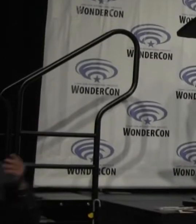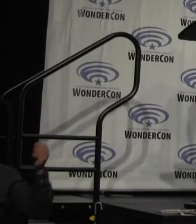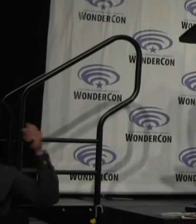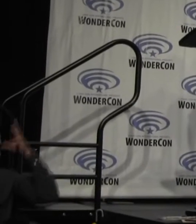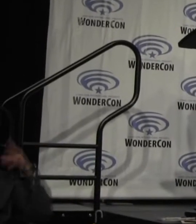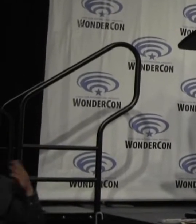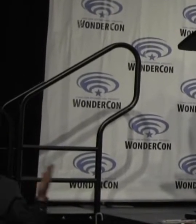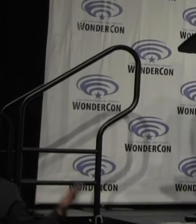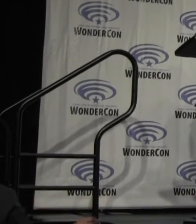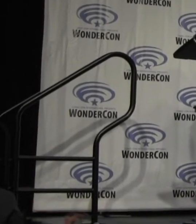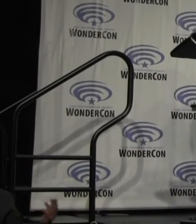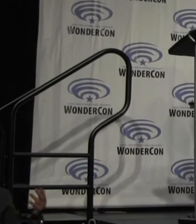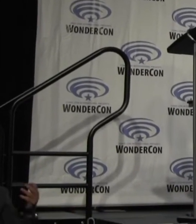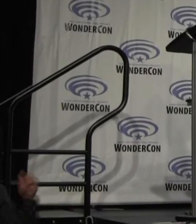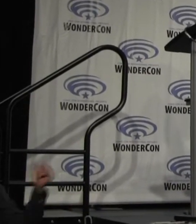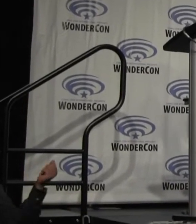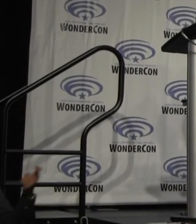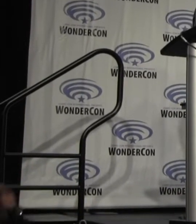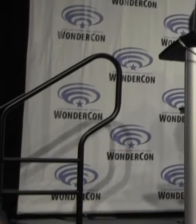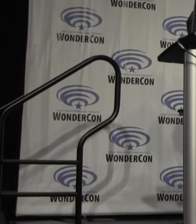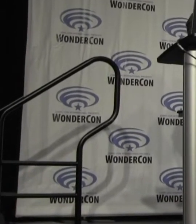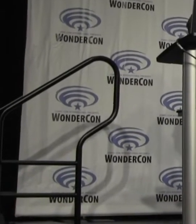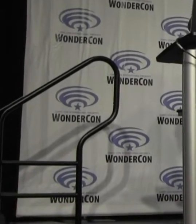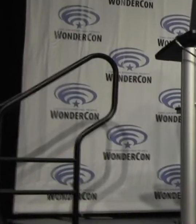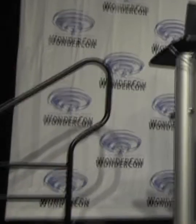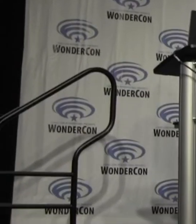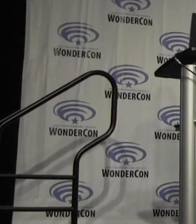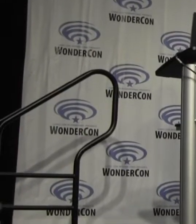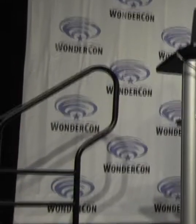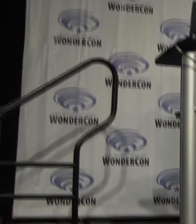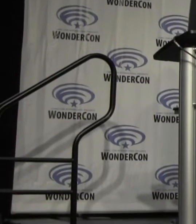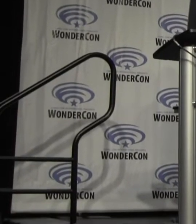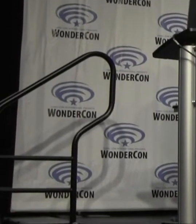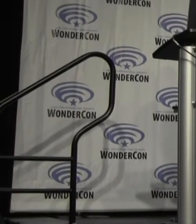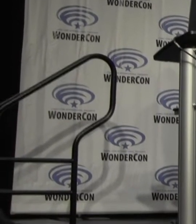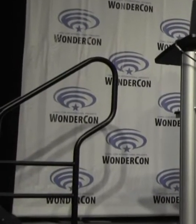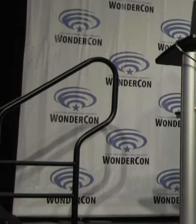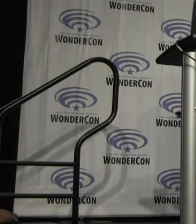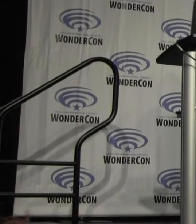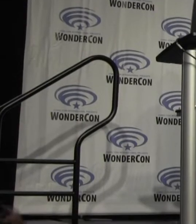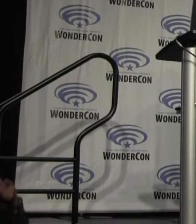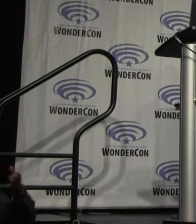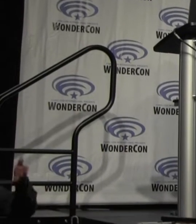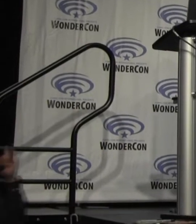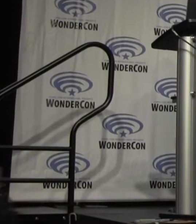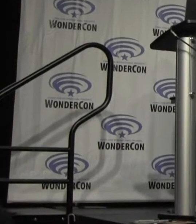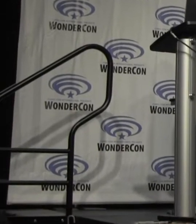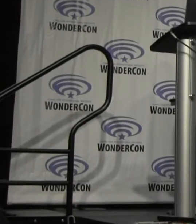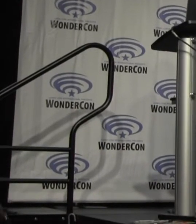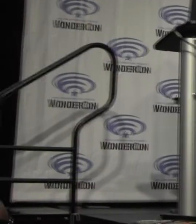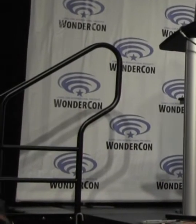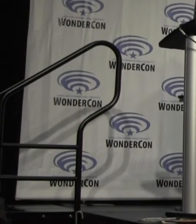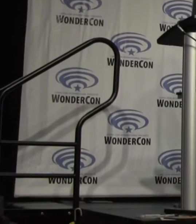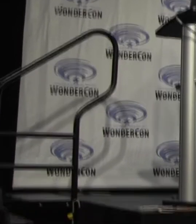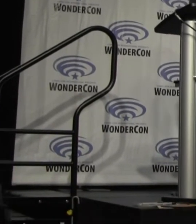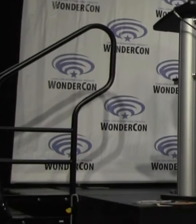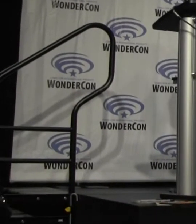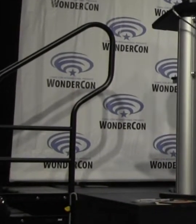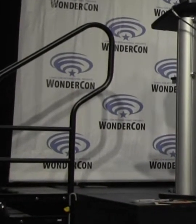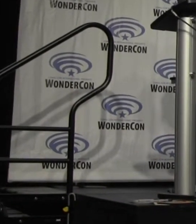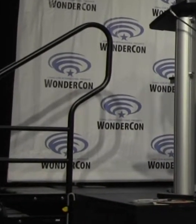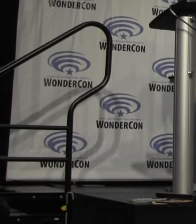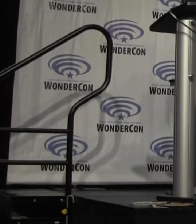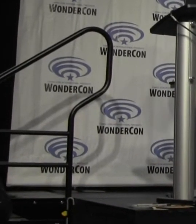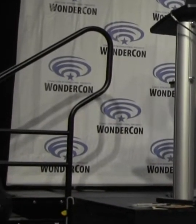gentlemen who we are all just so in love with, and just walking to this hall right here at the Wondercon and seeing